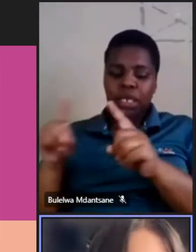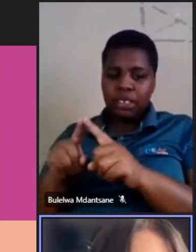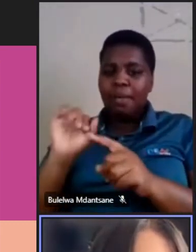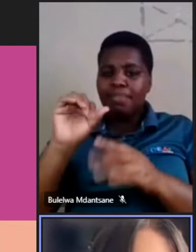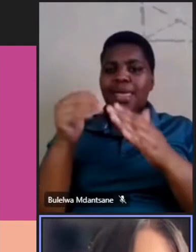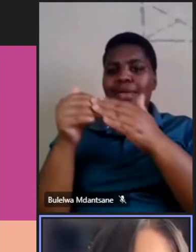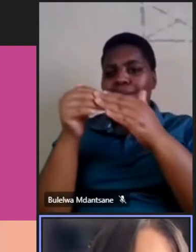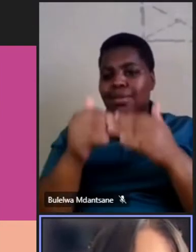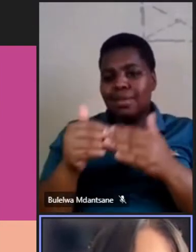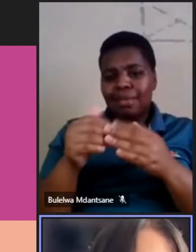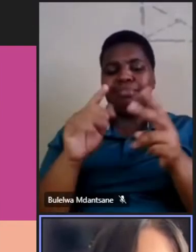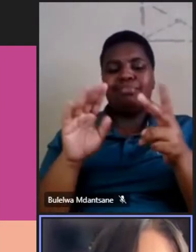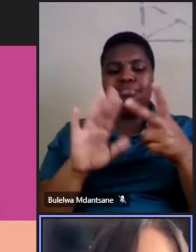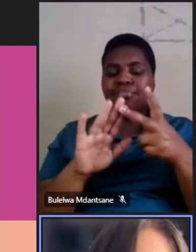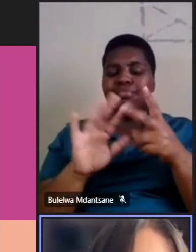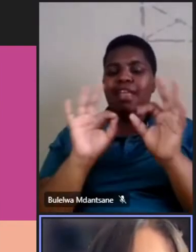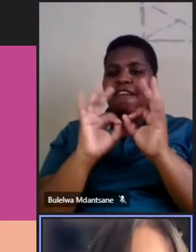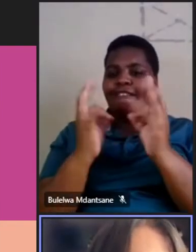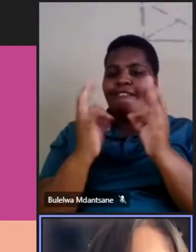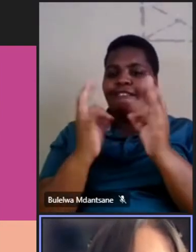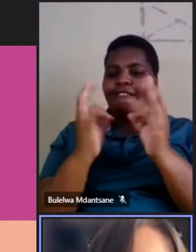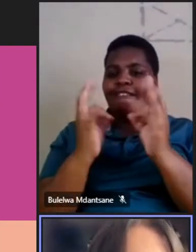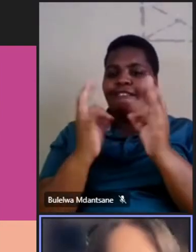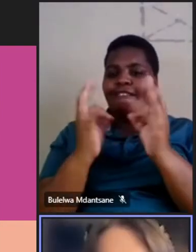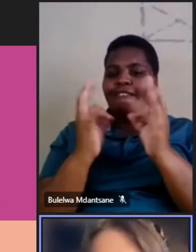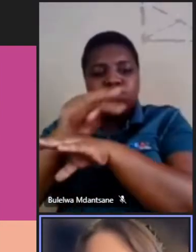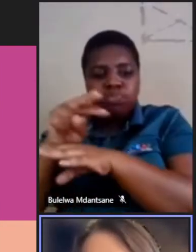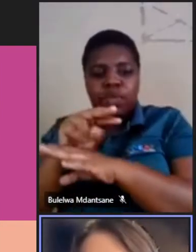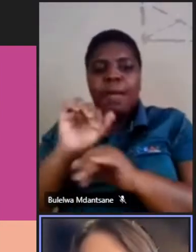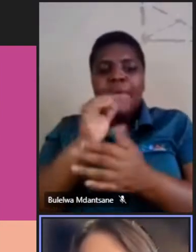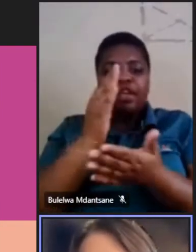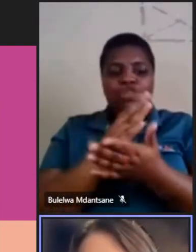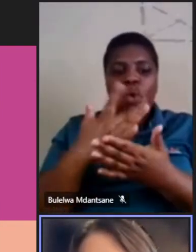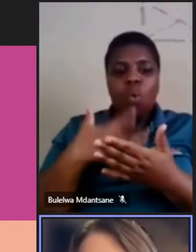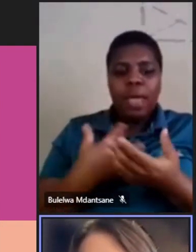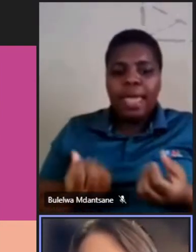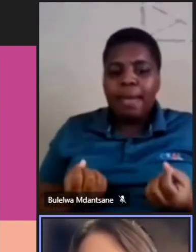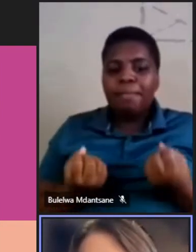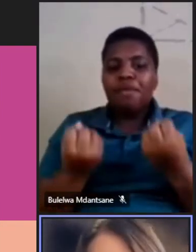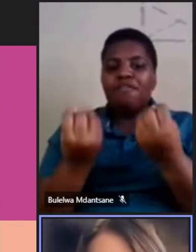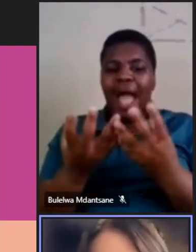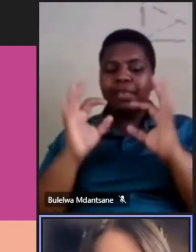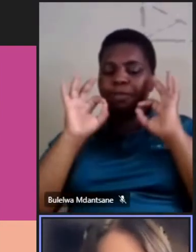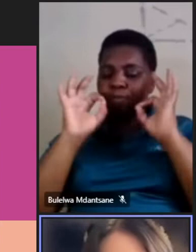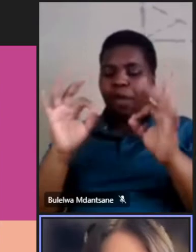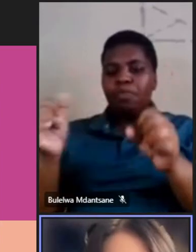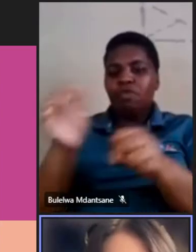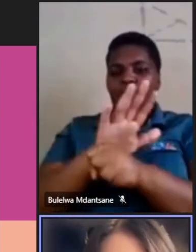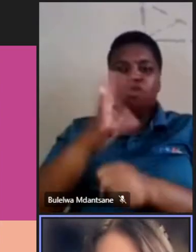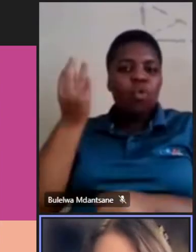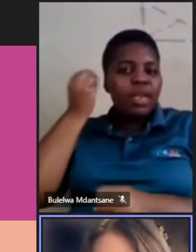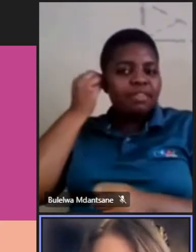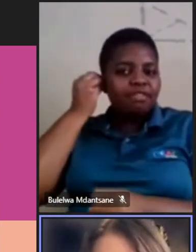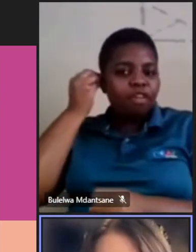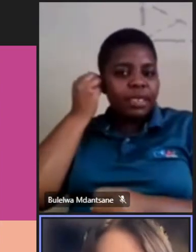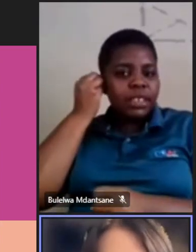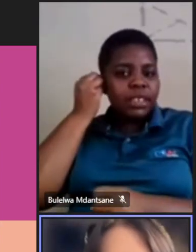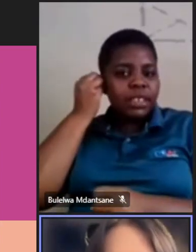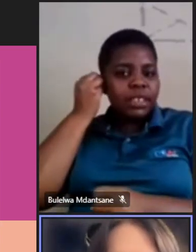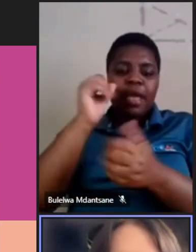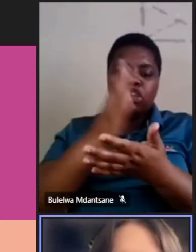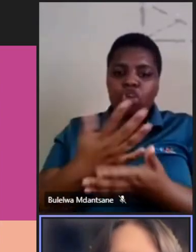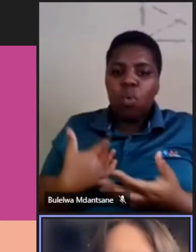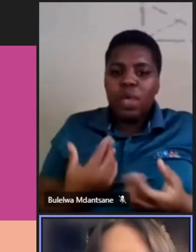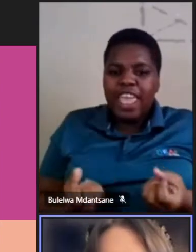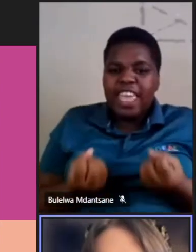and their families. So in order to provide them with information on SRHR and education,